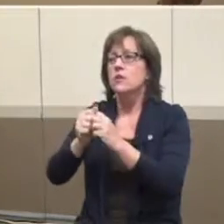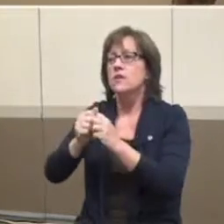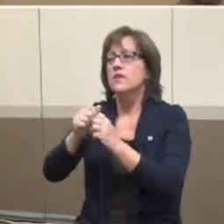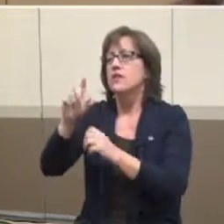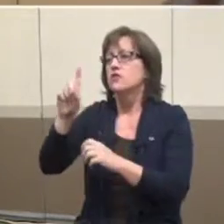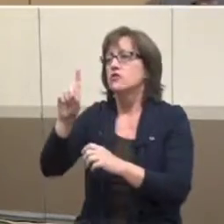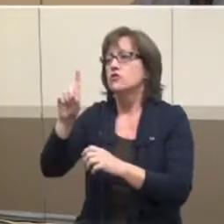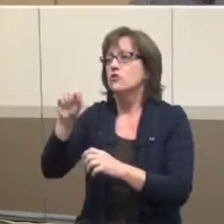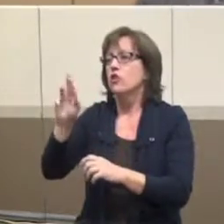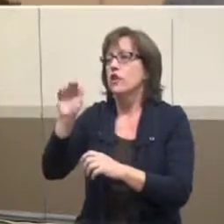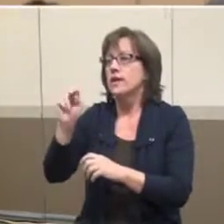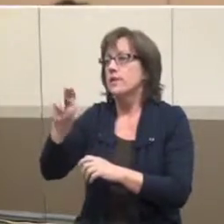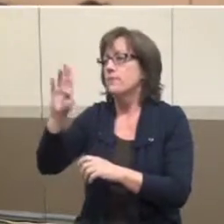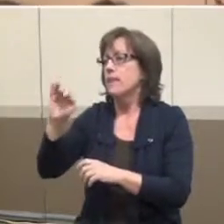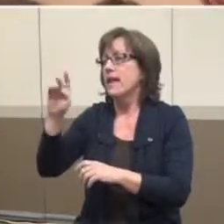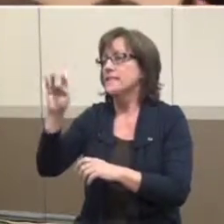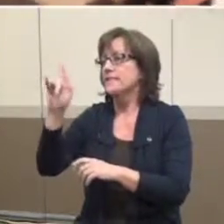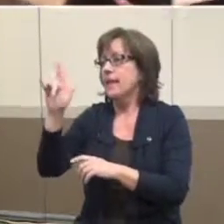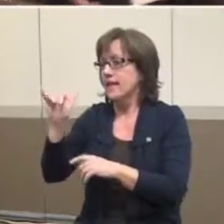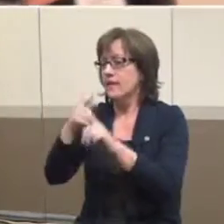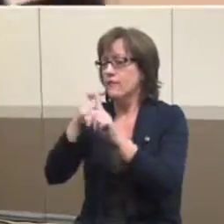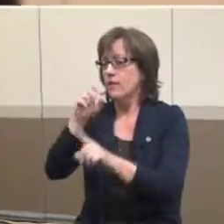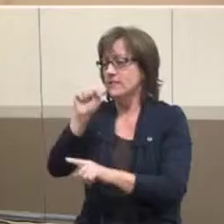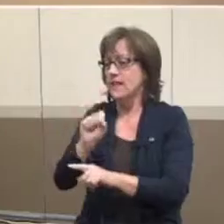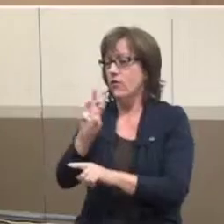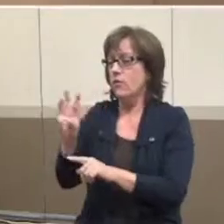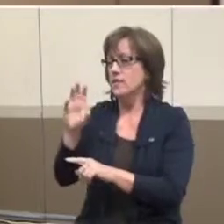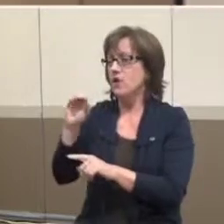from Southwest Co-op.